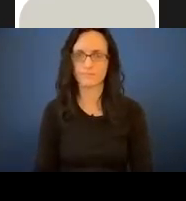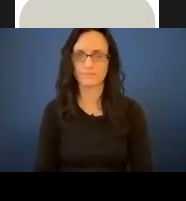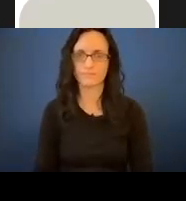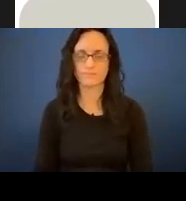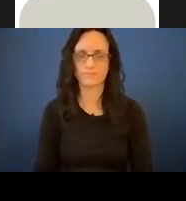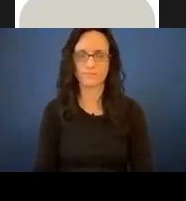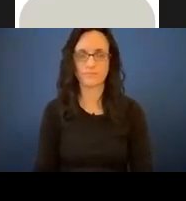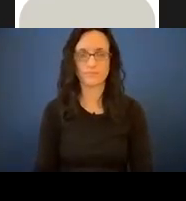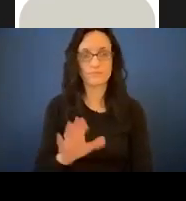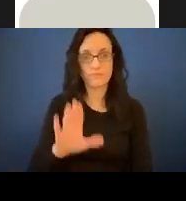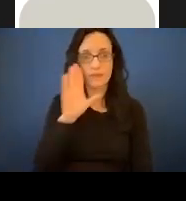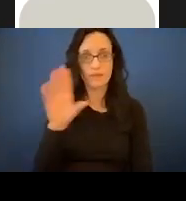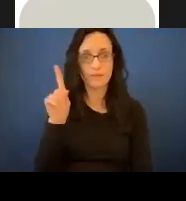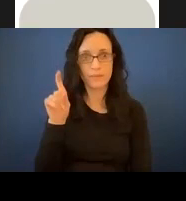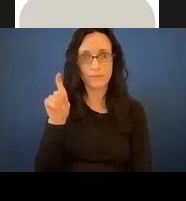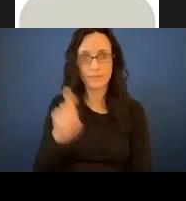Hello?